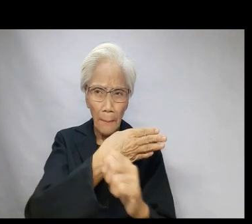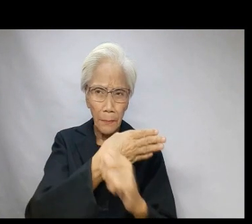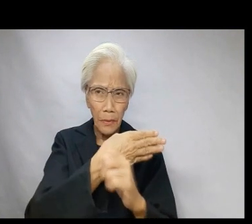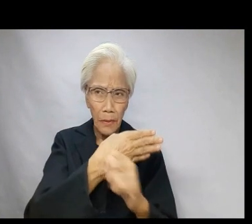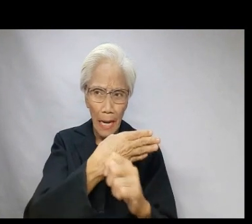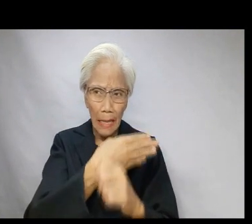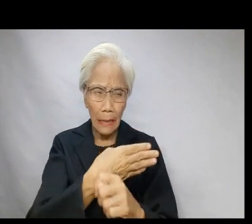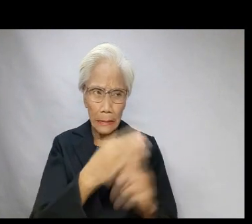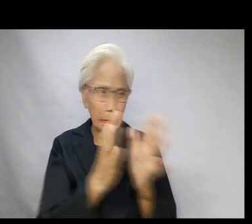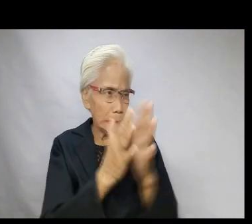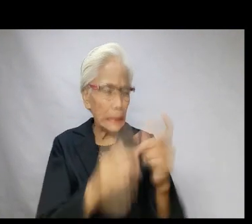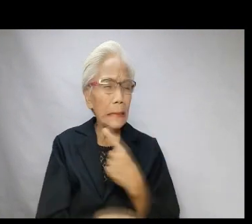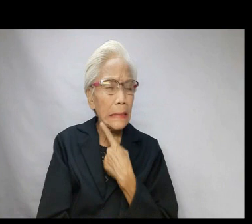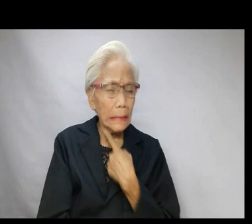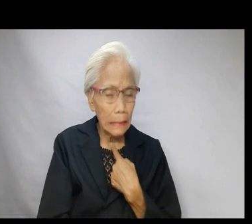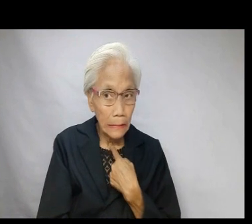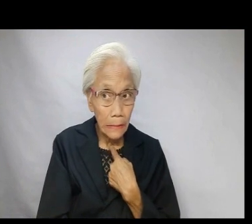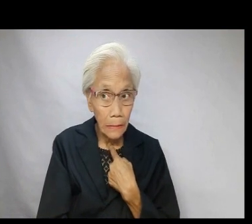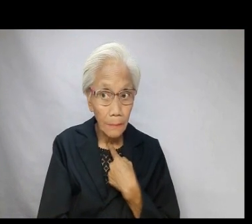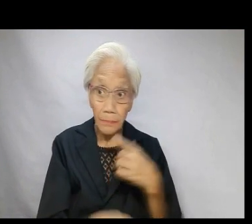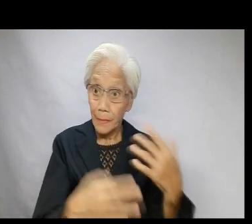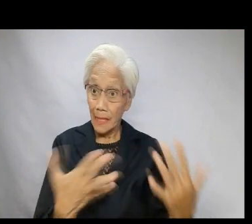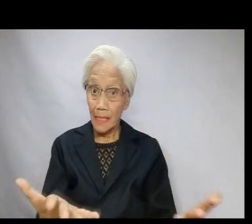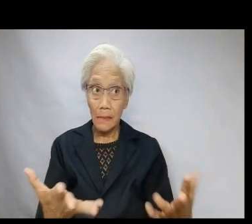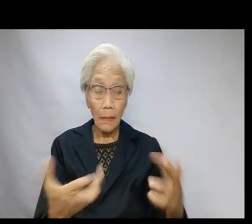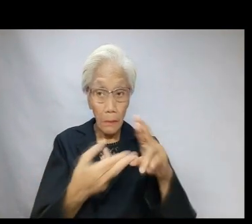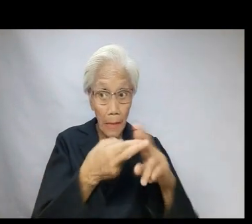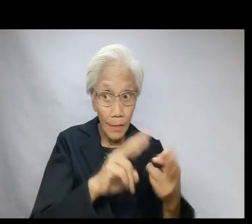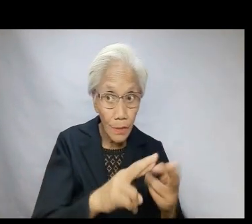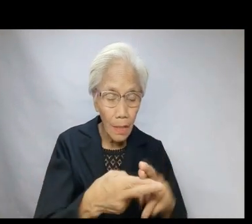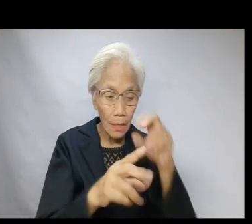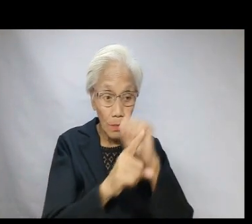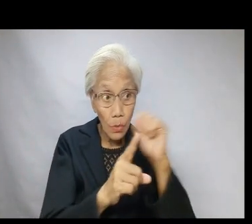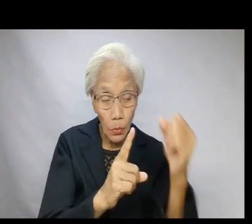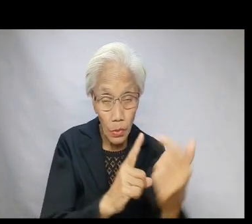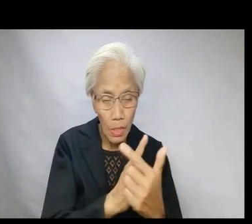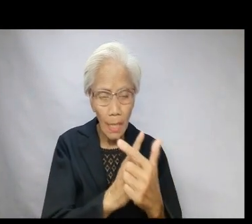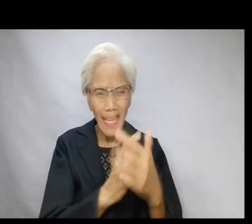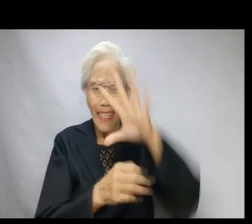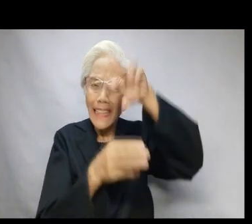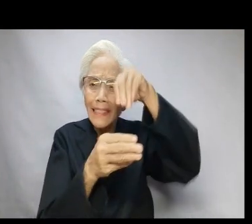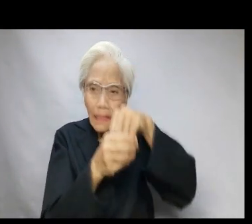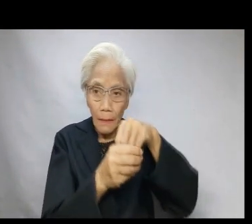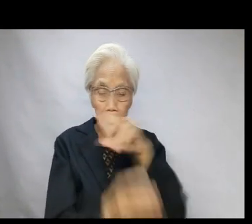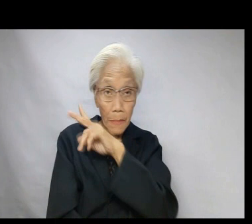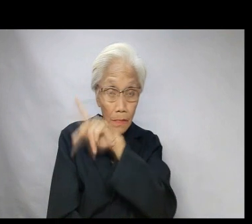Hyperdipsia is temporary intense thirst. Hyperdipsia is relational,